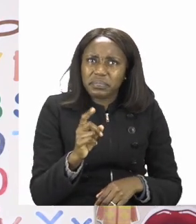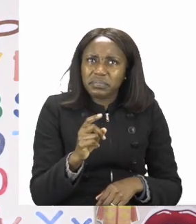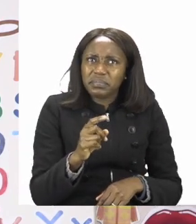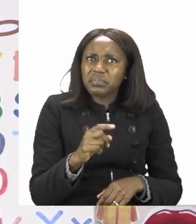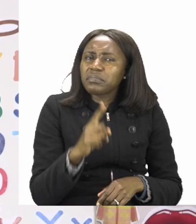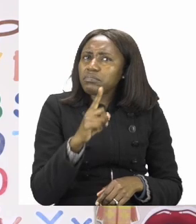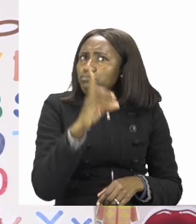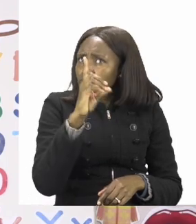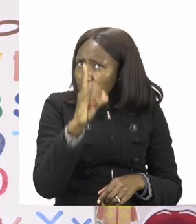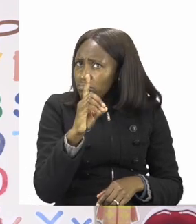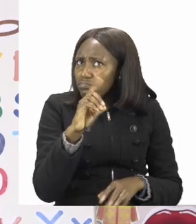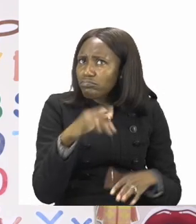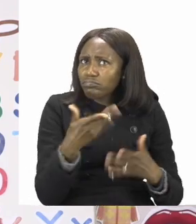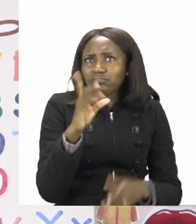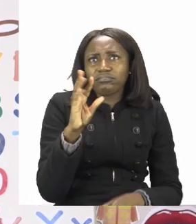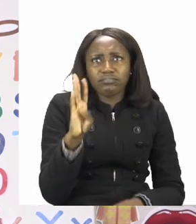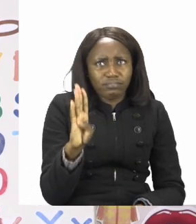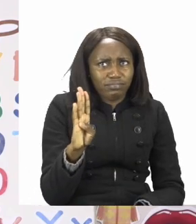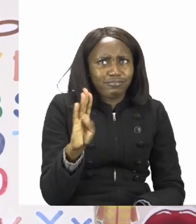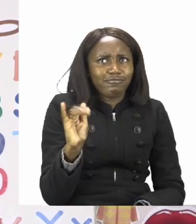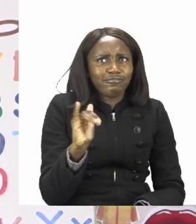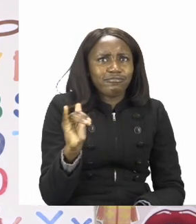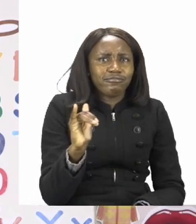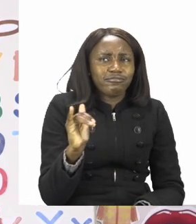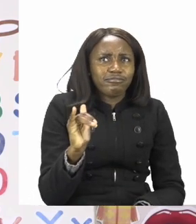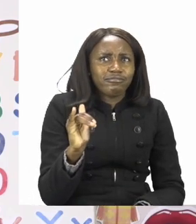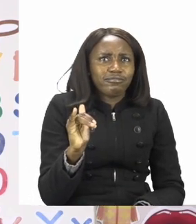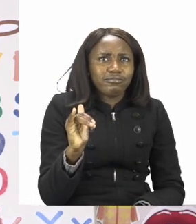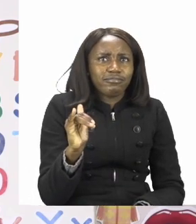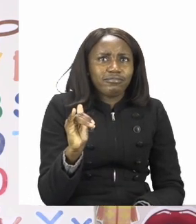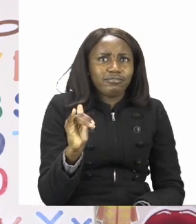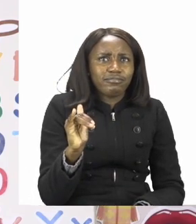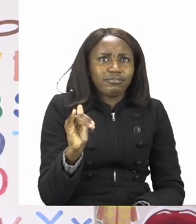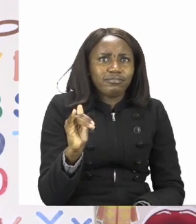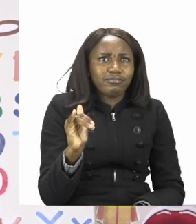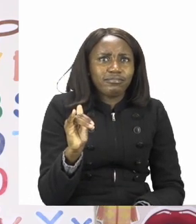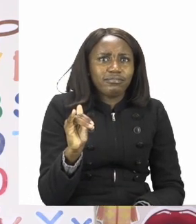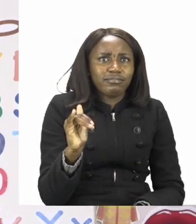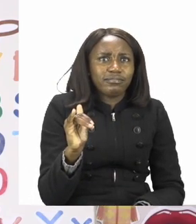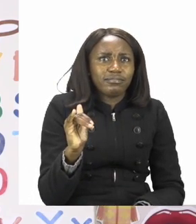say drum or bram?